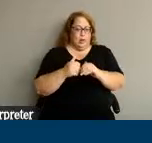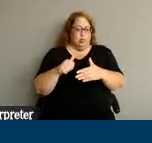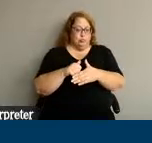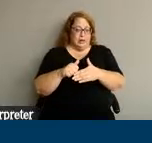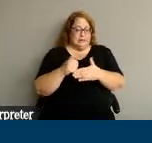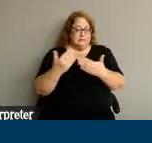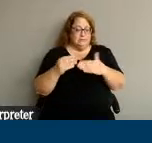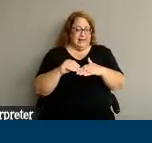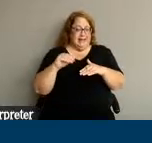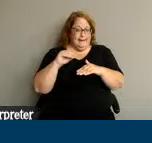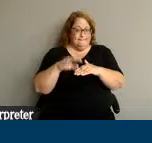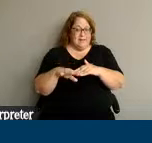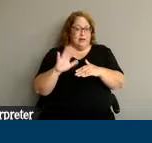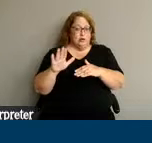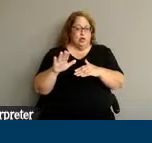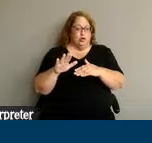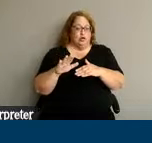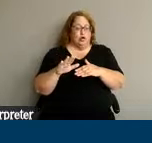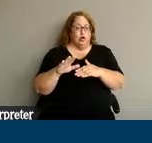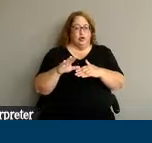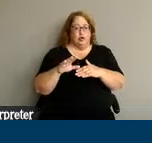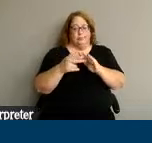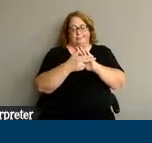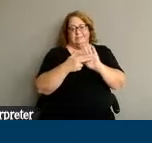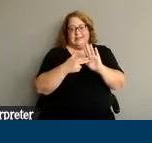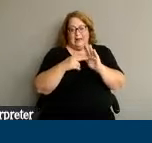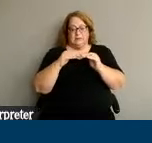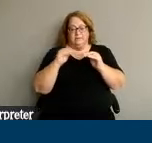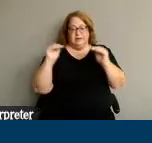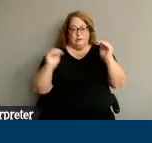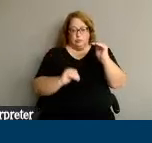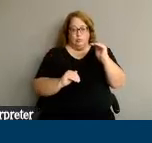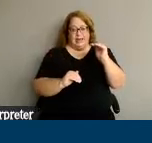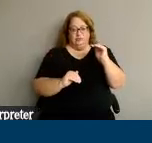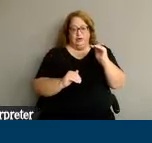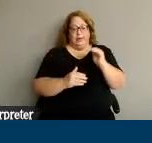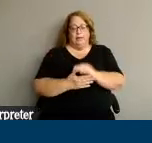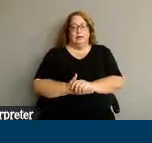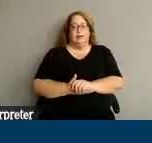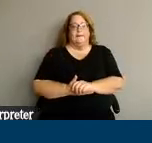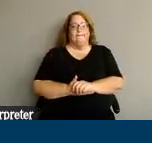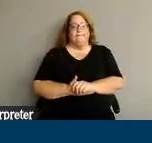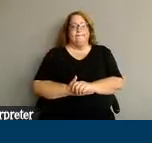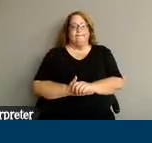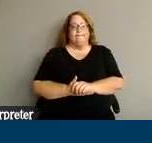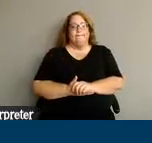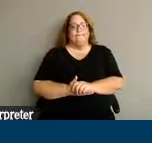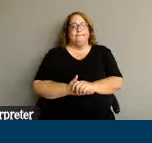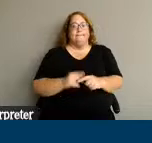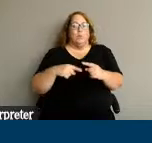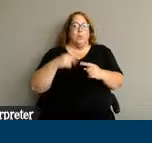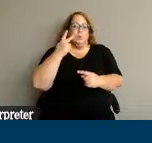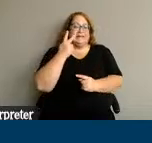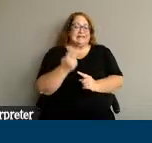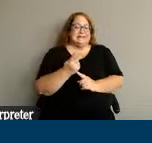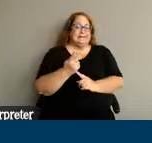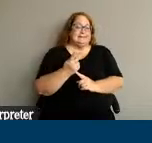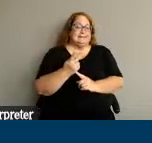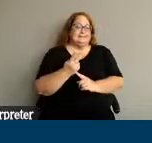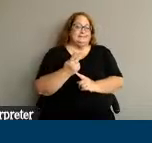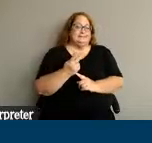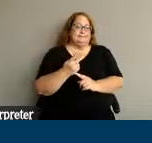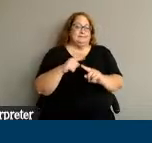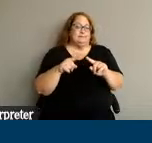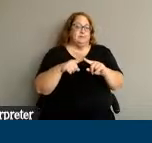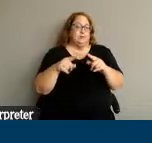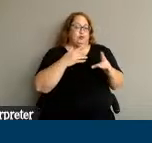may impact their status of disproportionality and or not. And when we see that there are areas